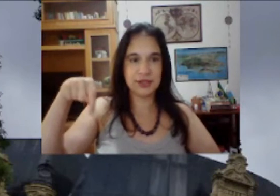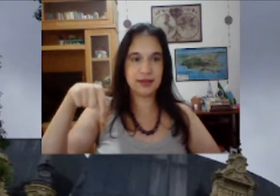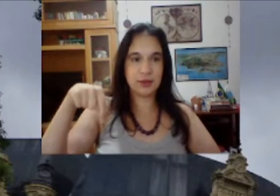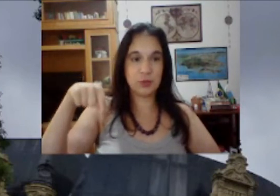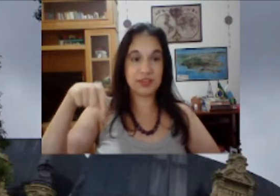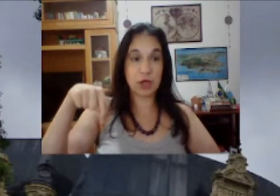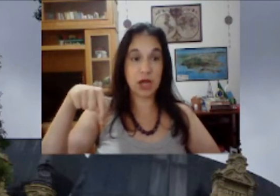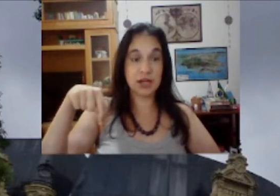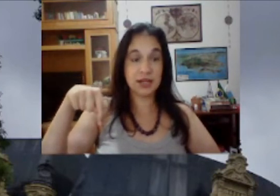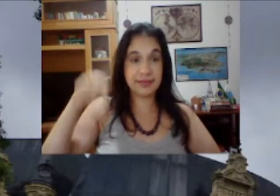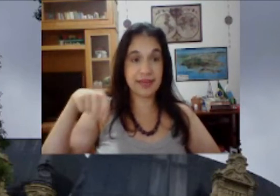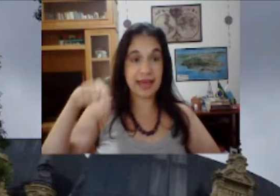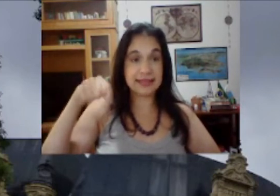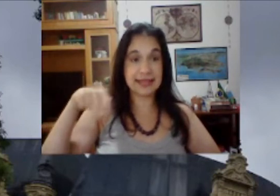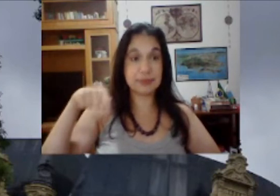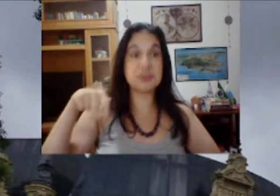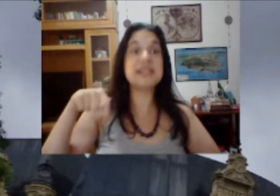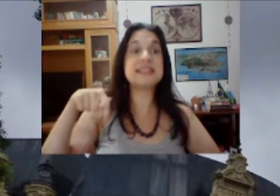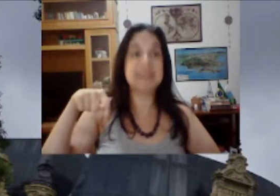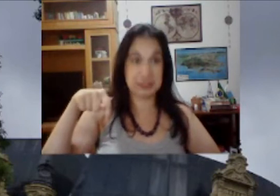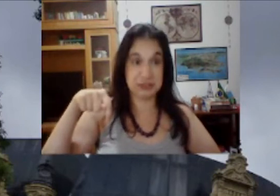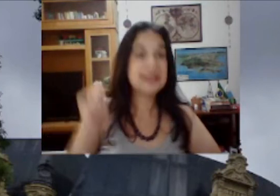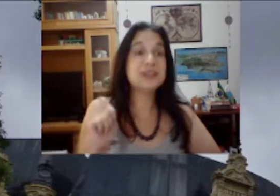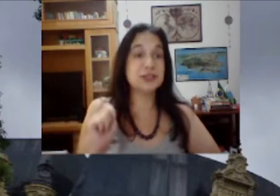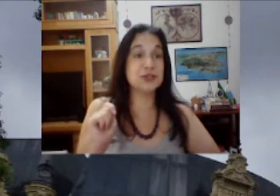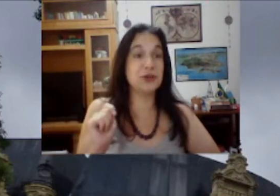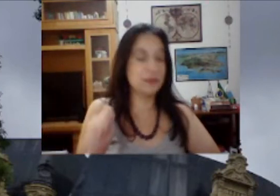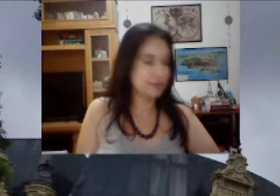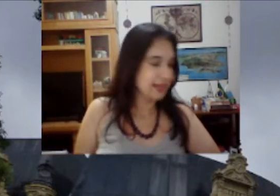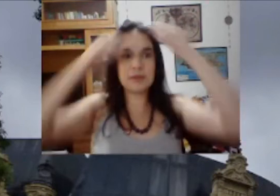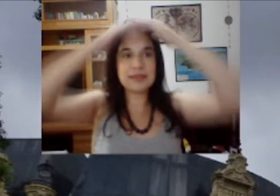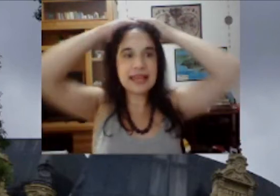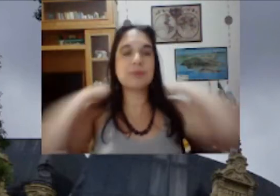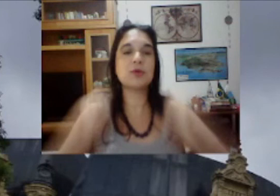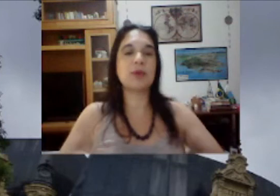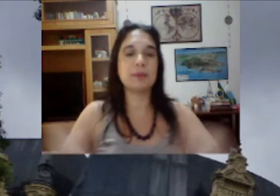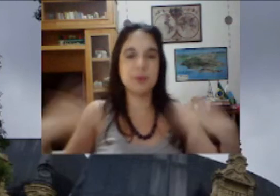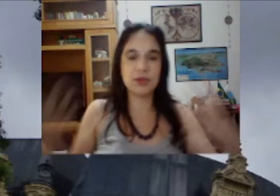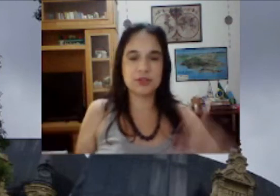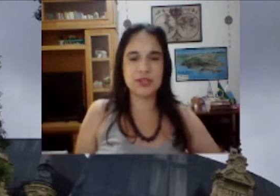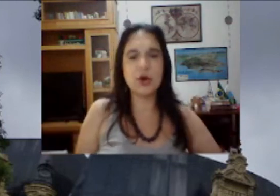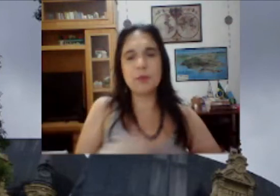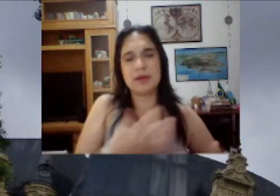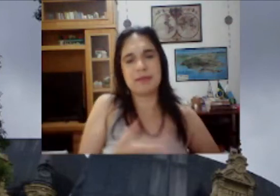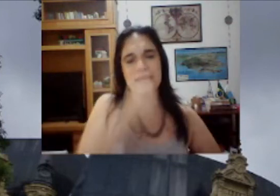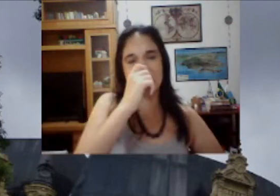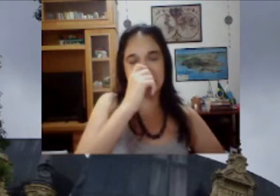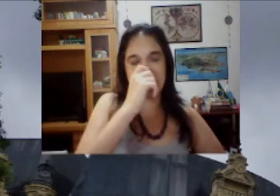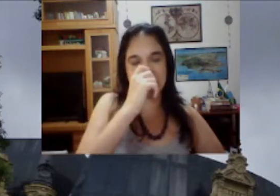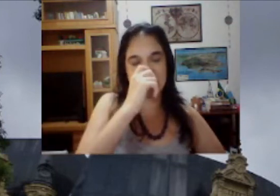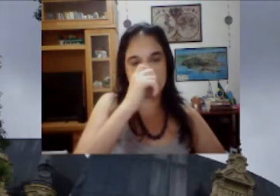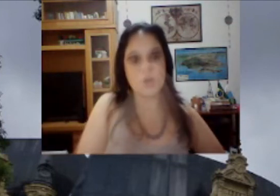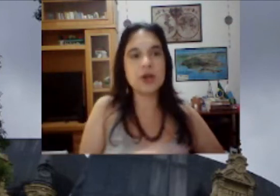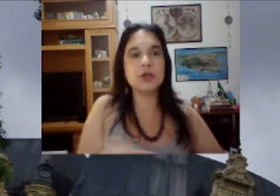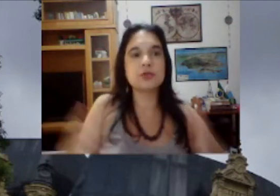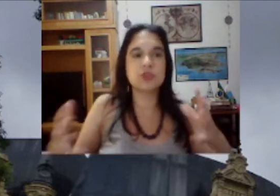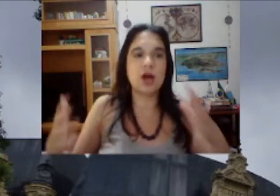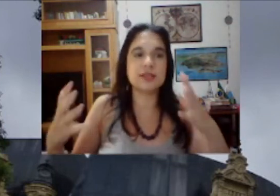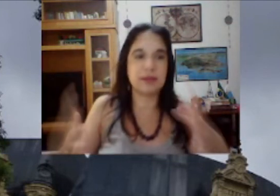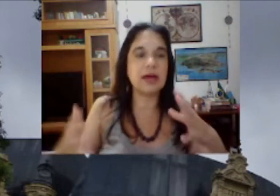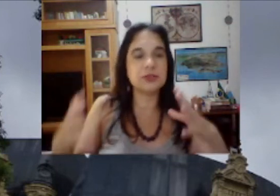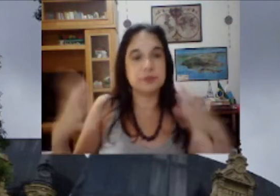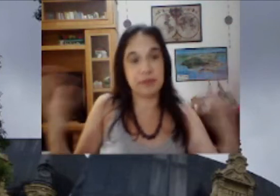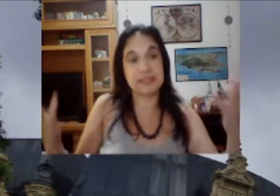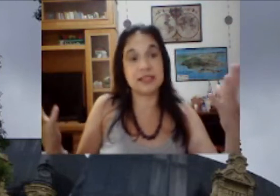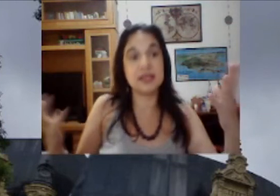here with a clock, that is a police station, just so you know. But then you might be wondering, oh, but Amanda, okay, so far you've